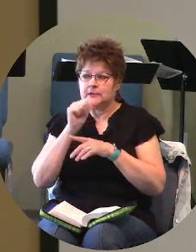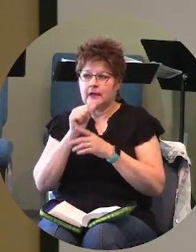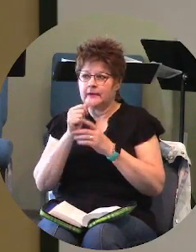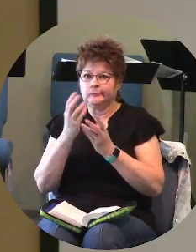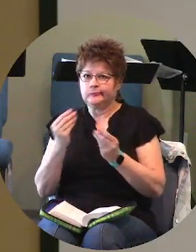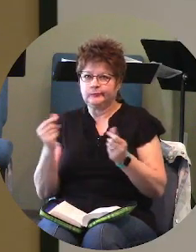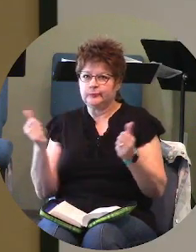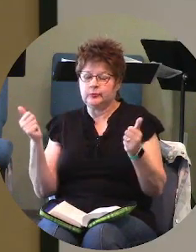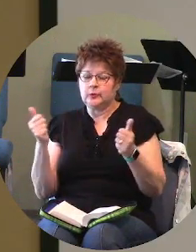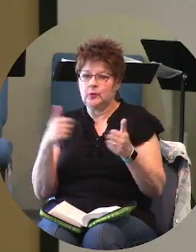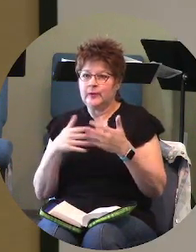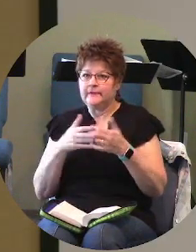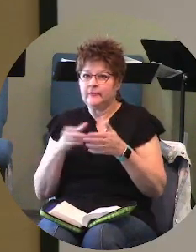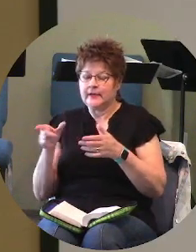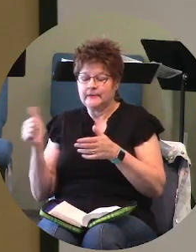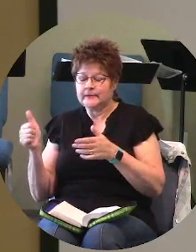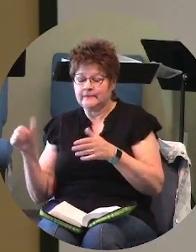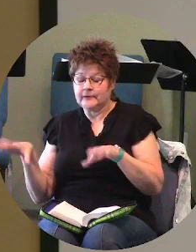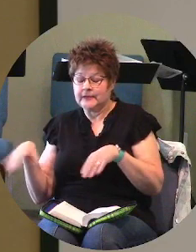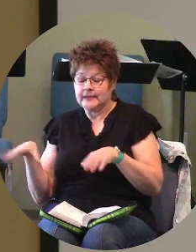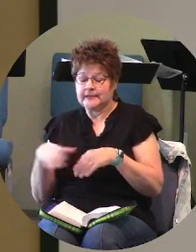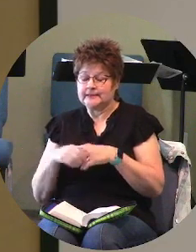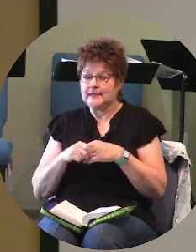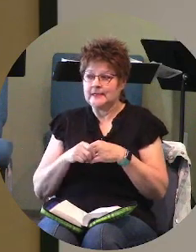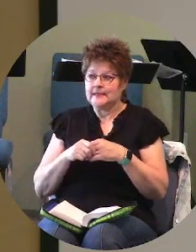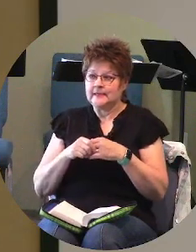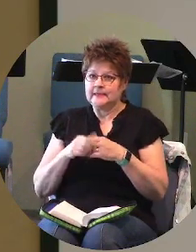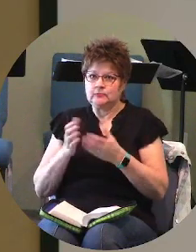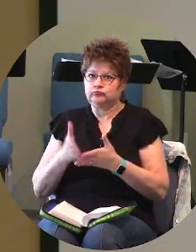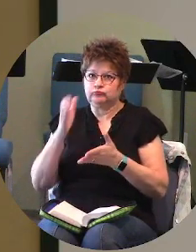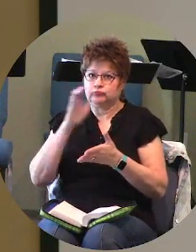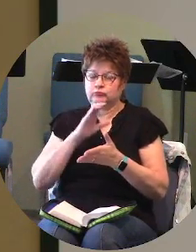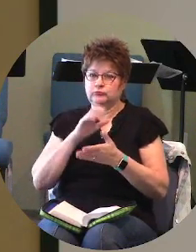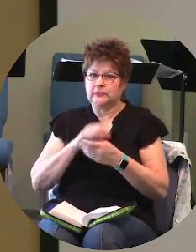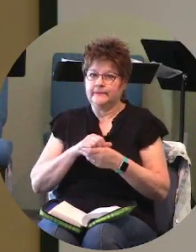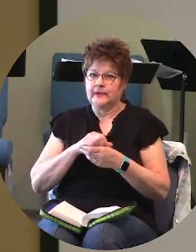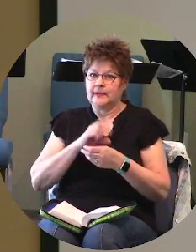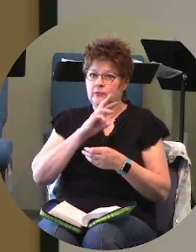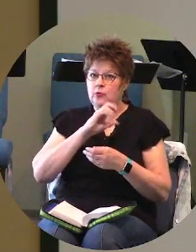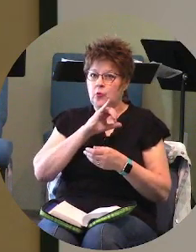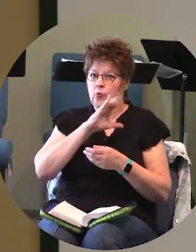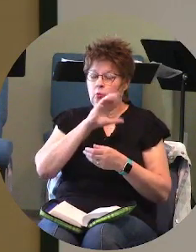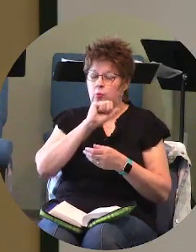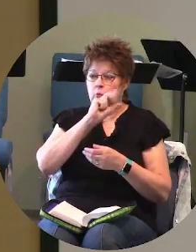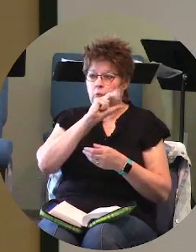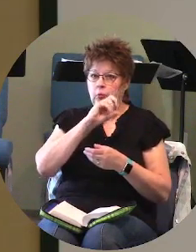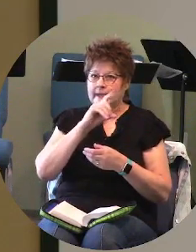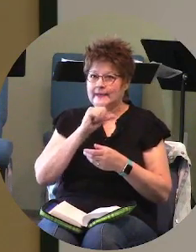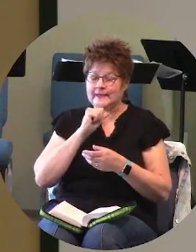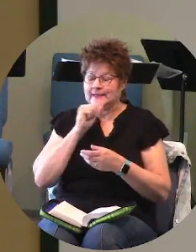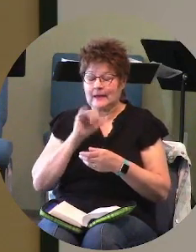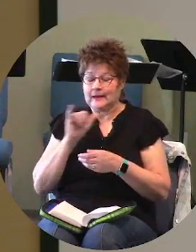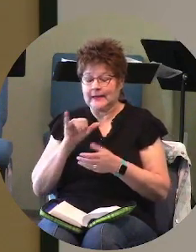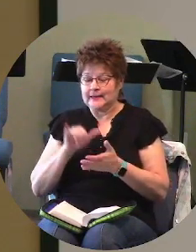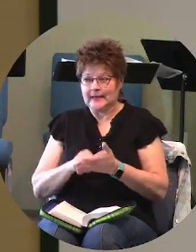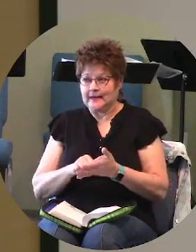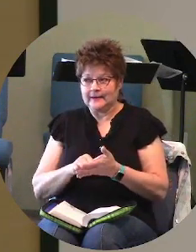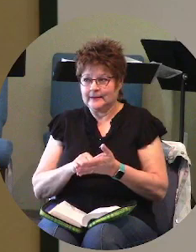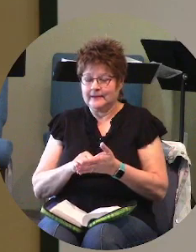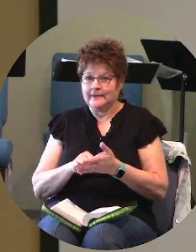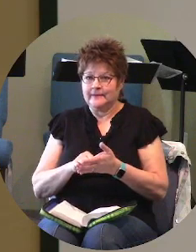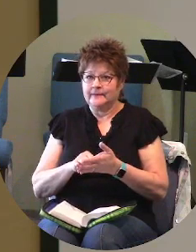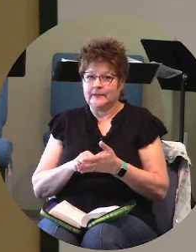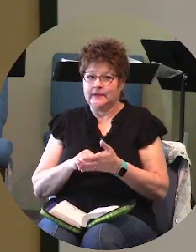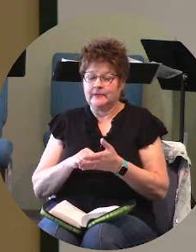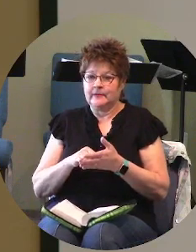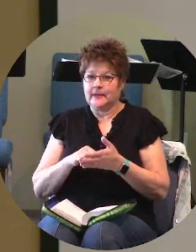the wicked are not so but they are like chaff which the wind drives away therefore the wicked will not stand in the